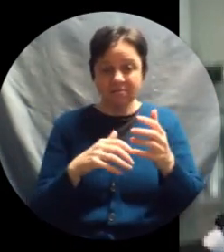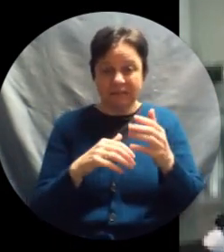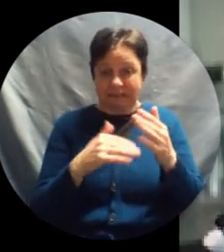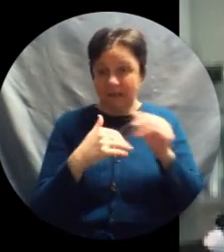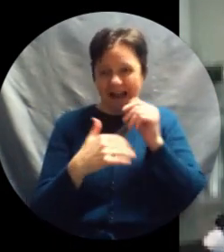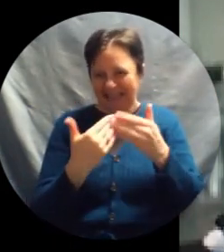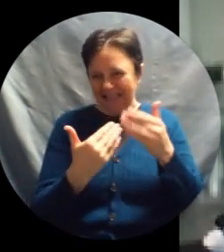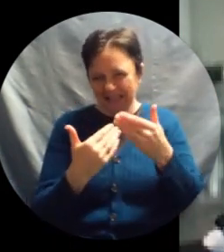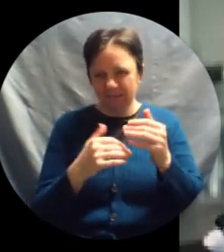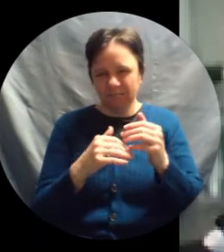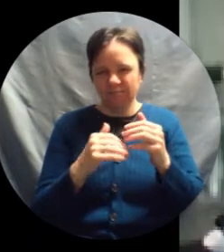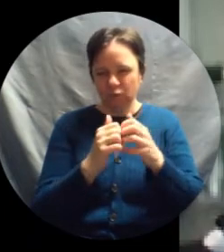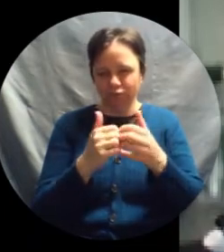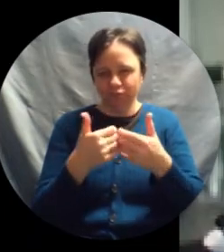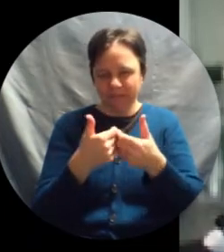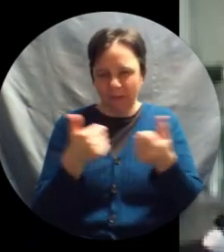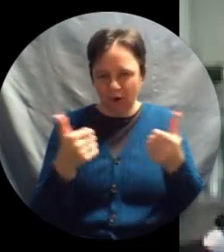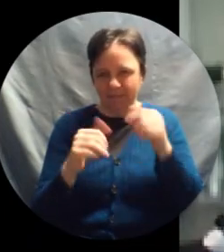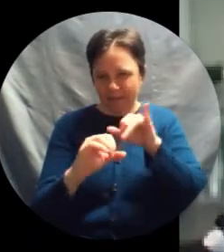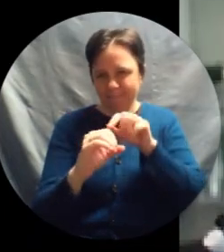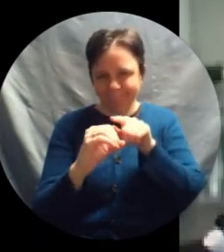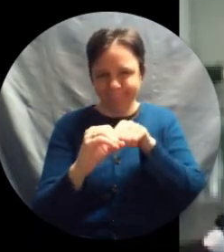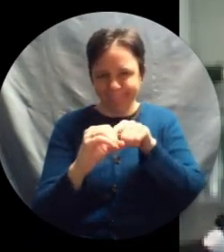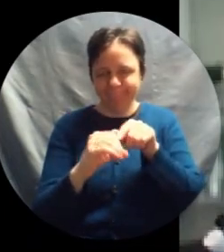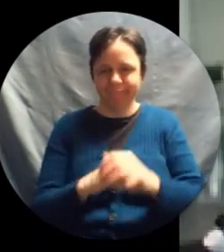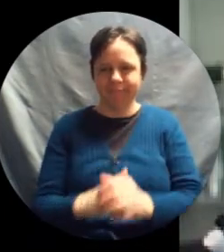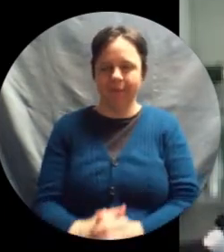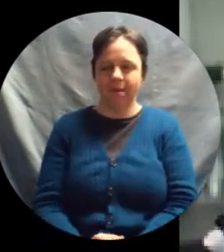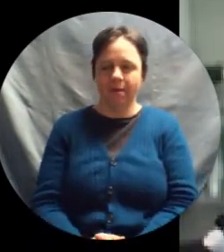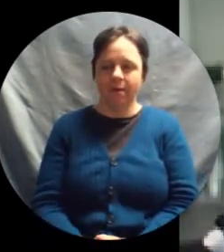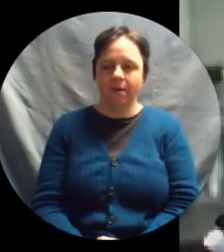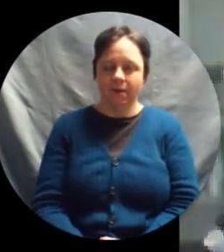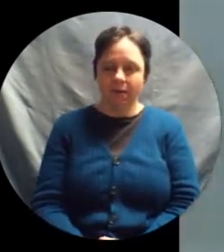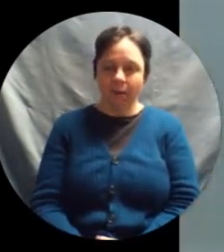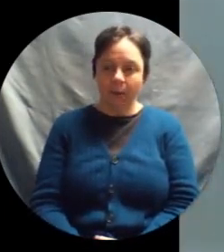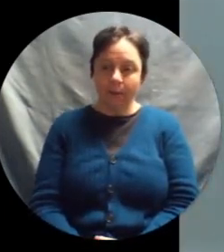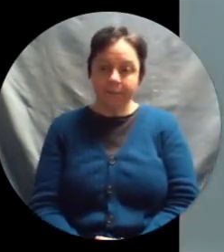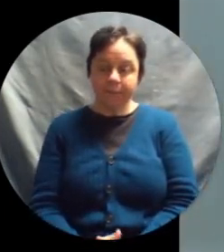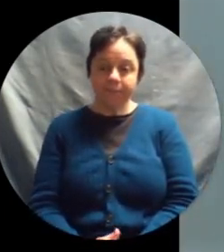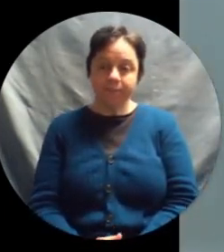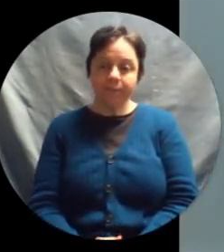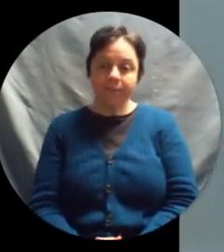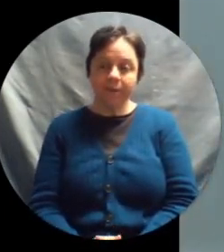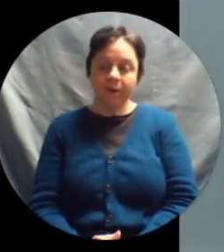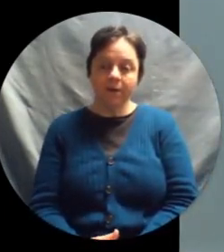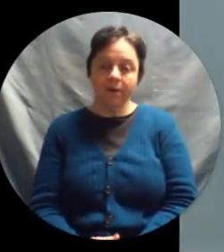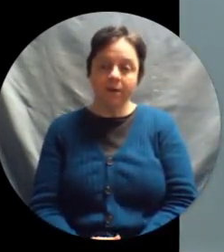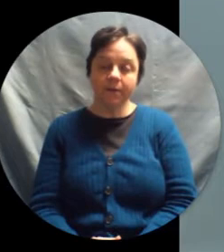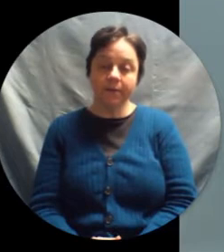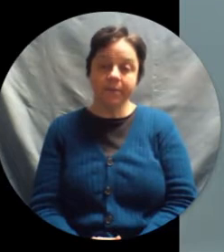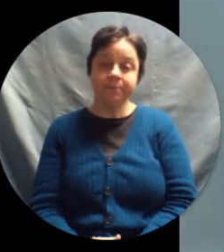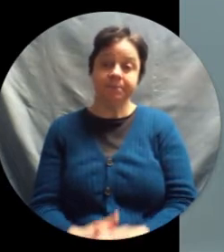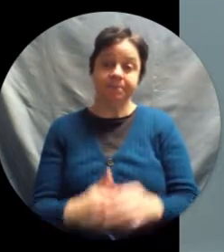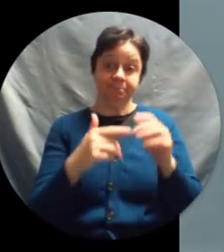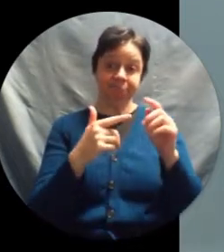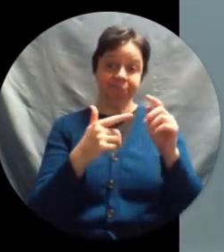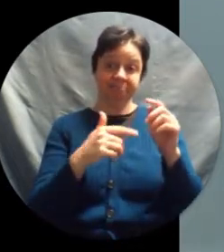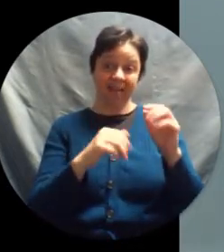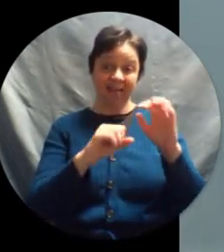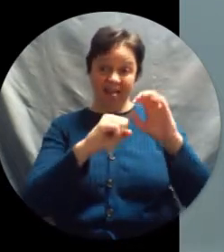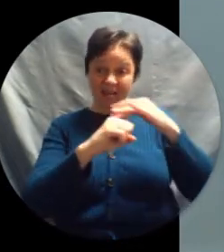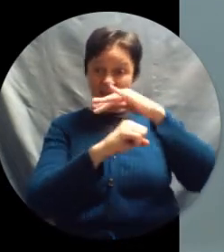so strong that it ensures that nucleus stays intact. Okay, so the electrons, they're very,